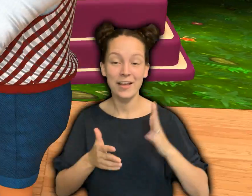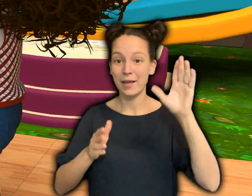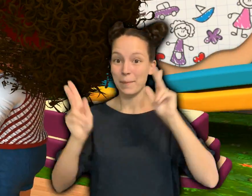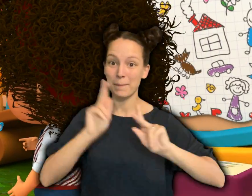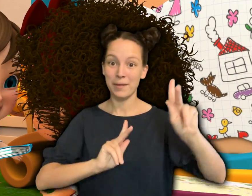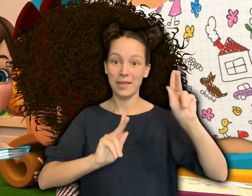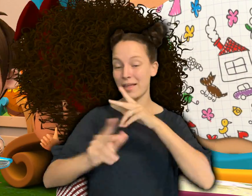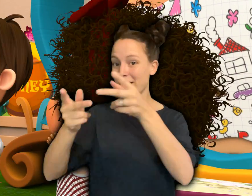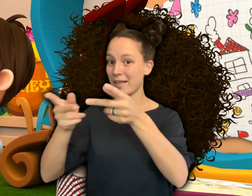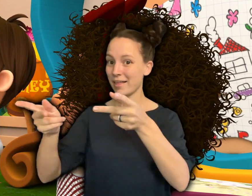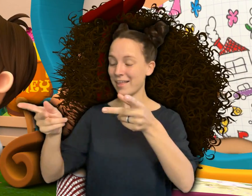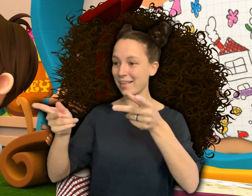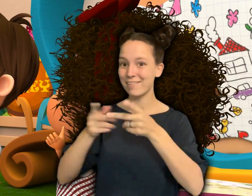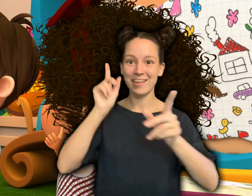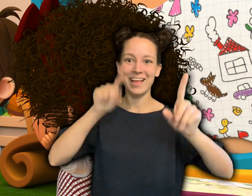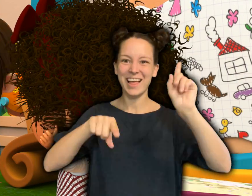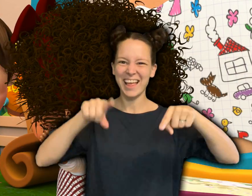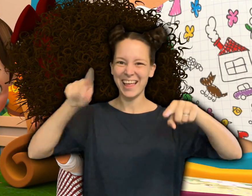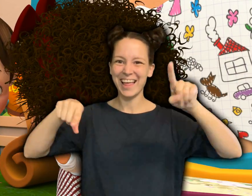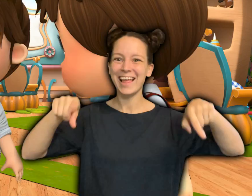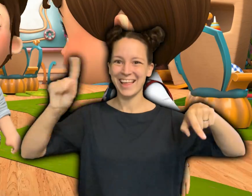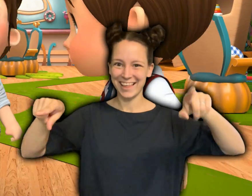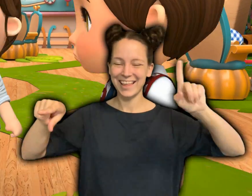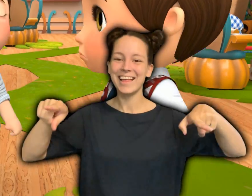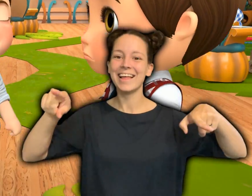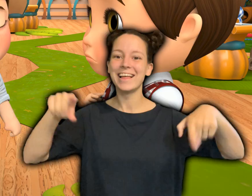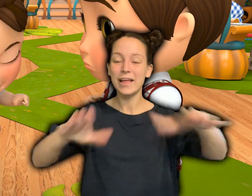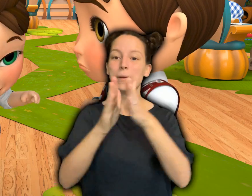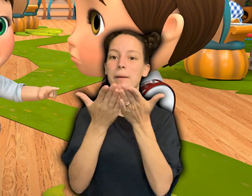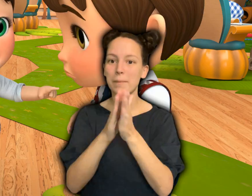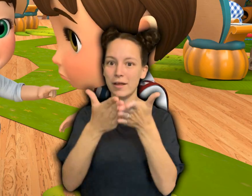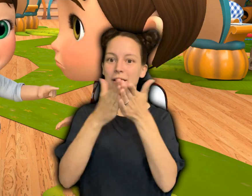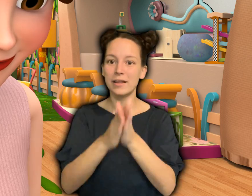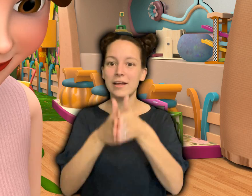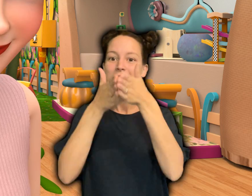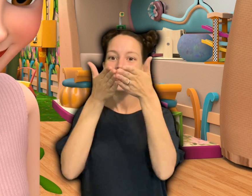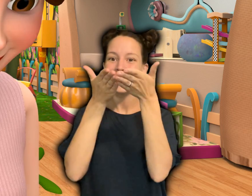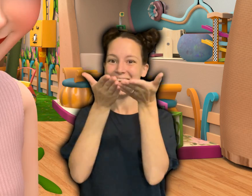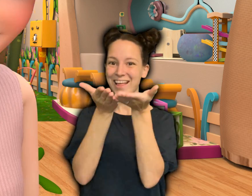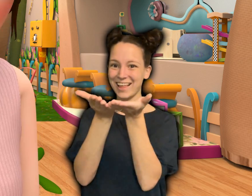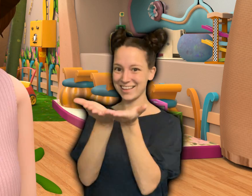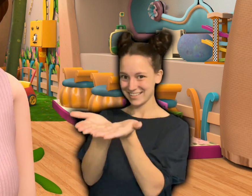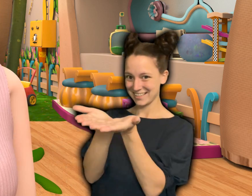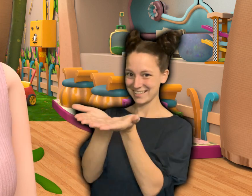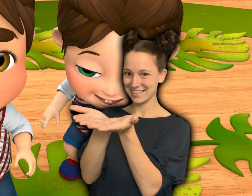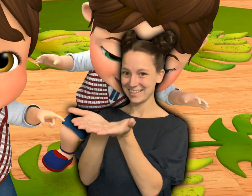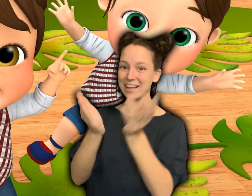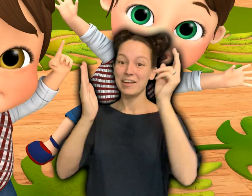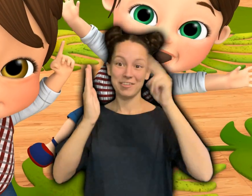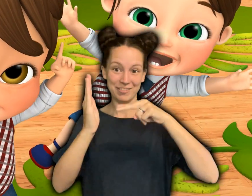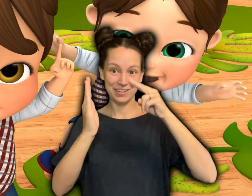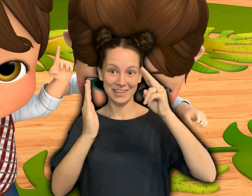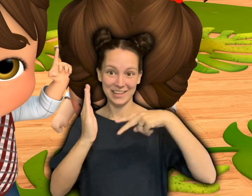and places Of every kind Open a book You little child